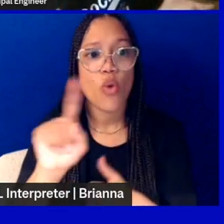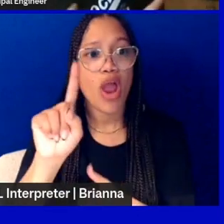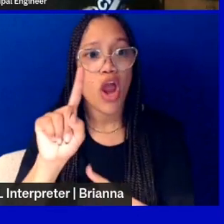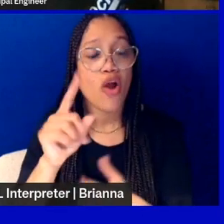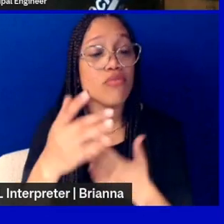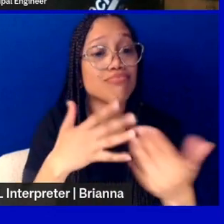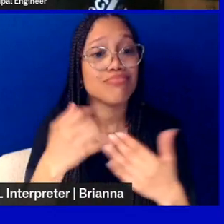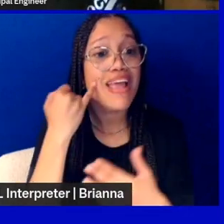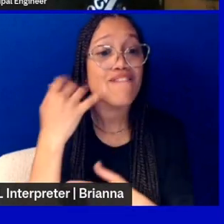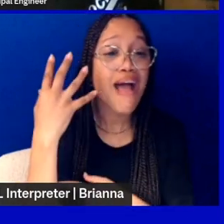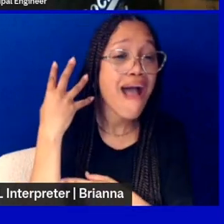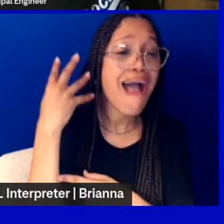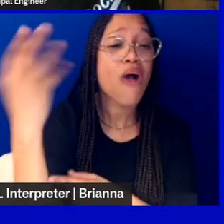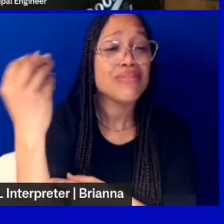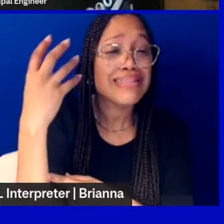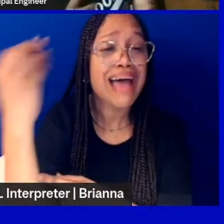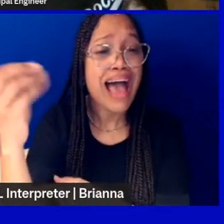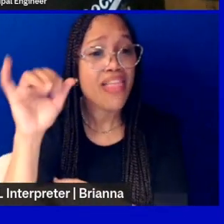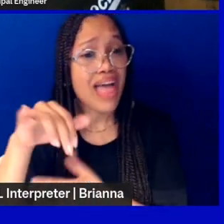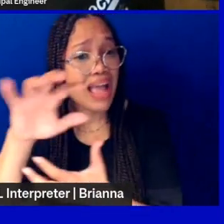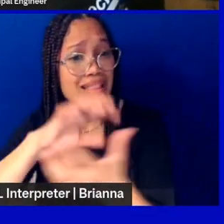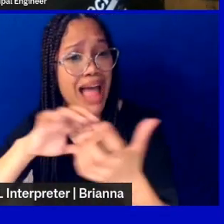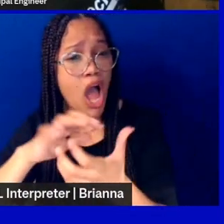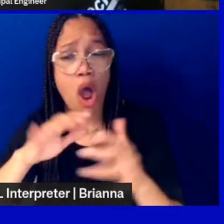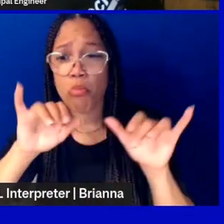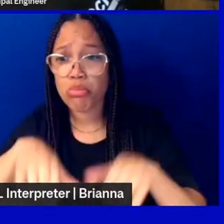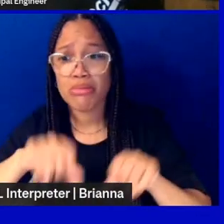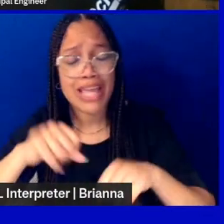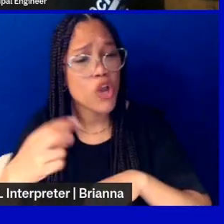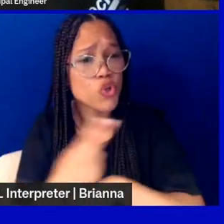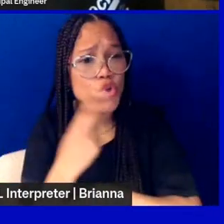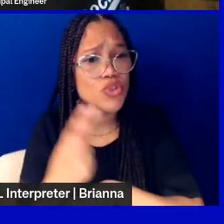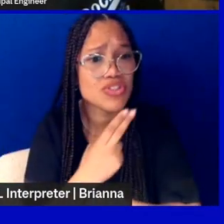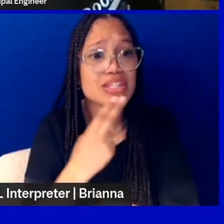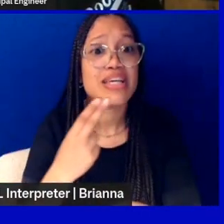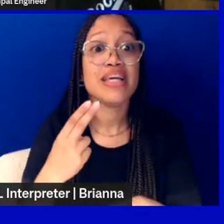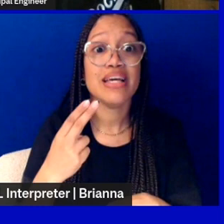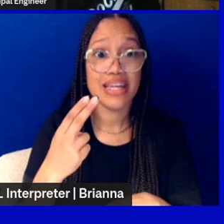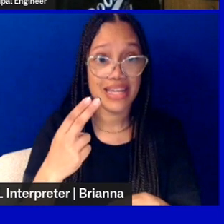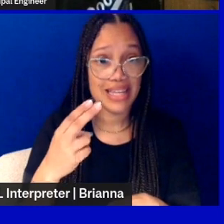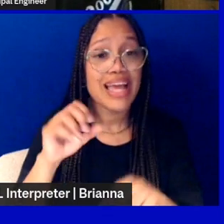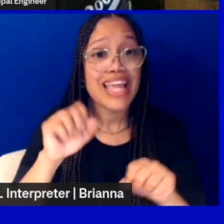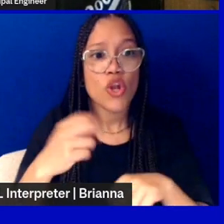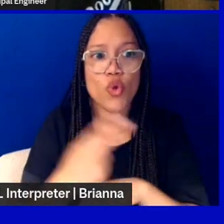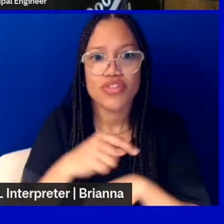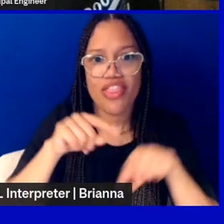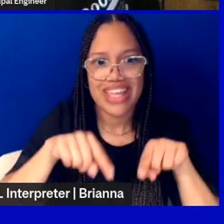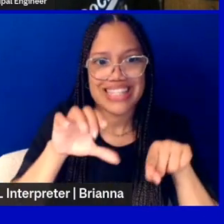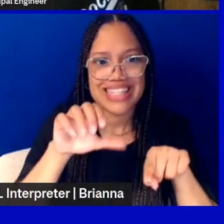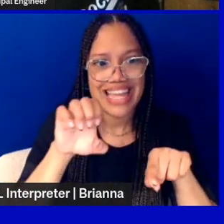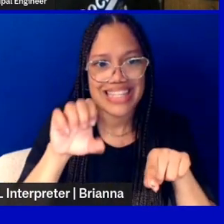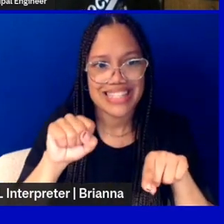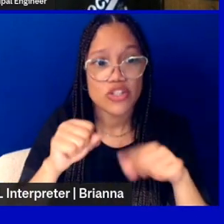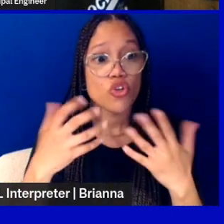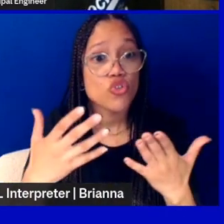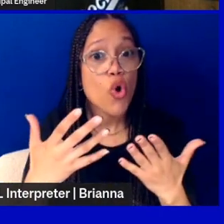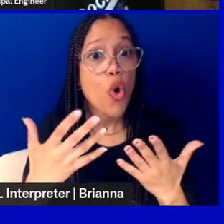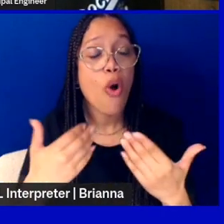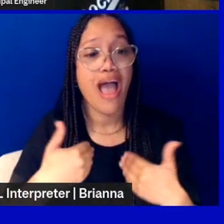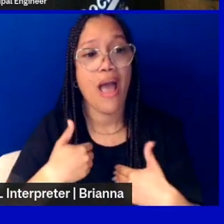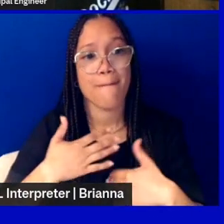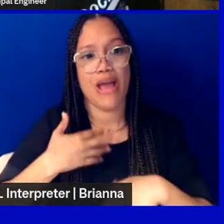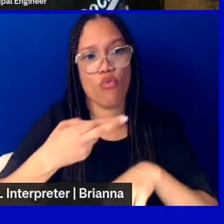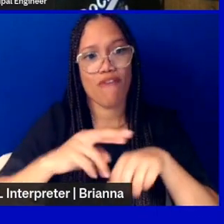are completely outside the boundary of the AWS cloud, and some of the best practices and the use cases over here. Now, here are the reference links which